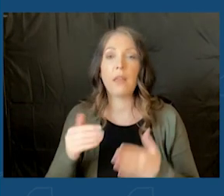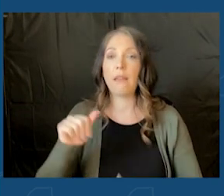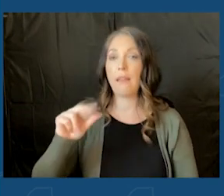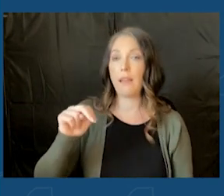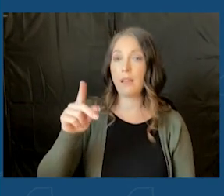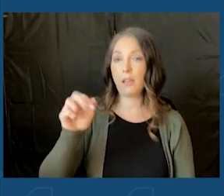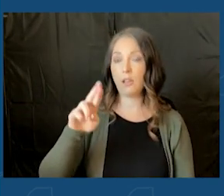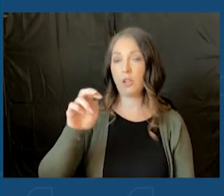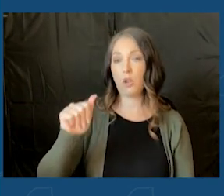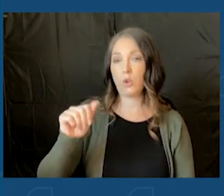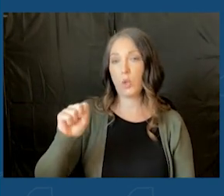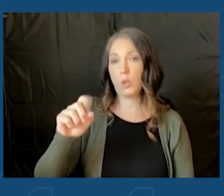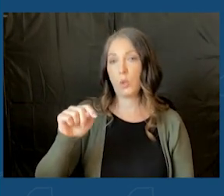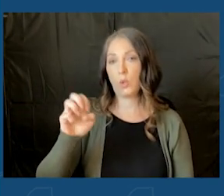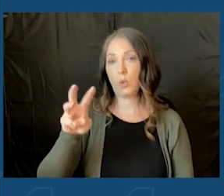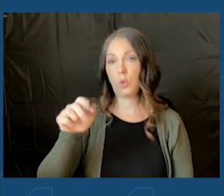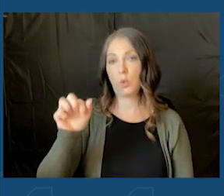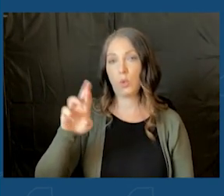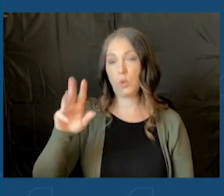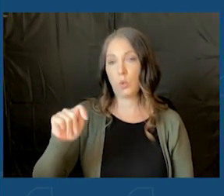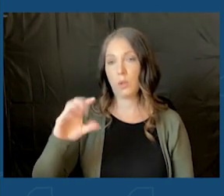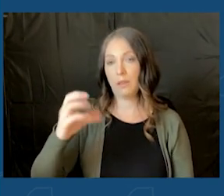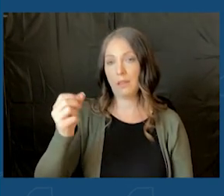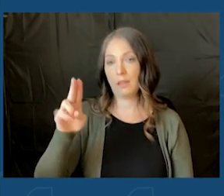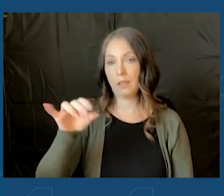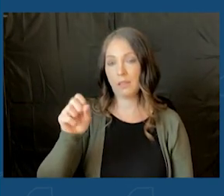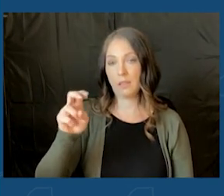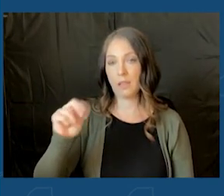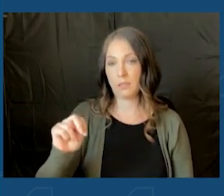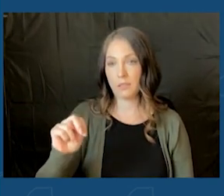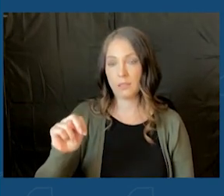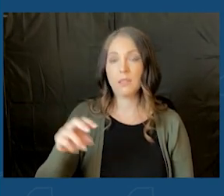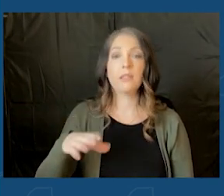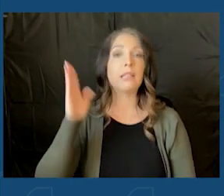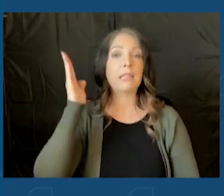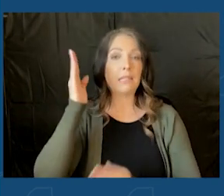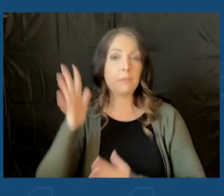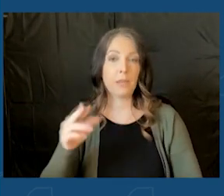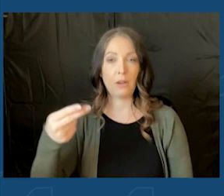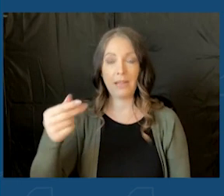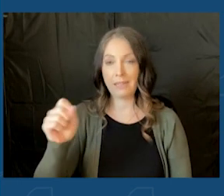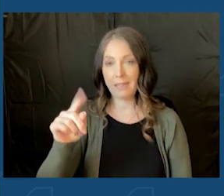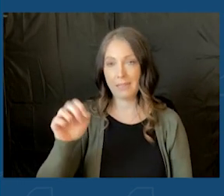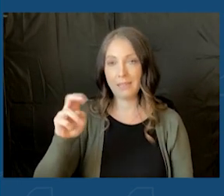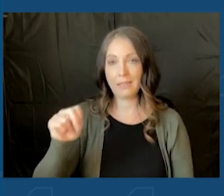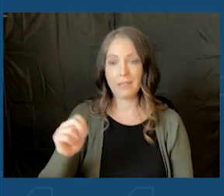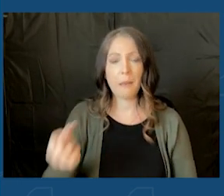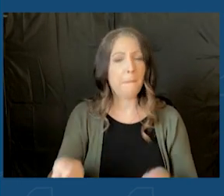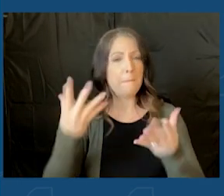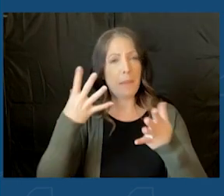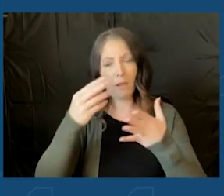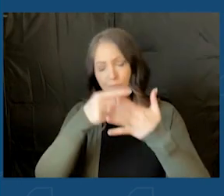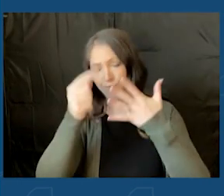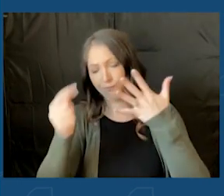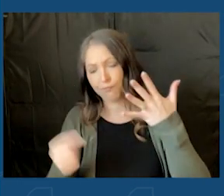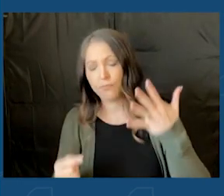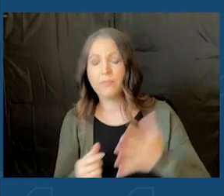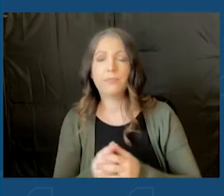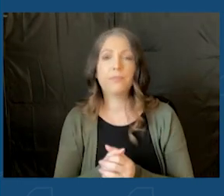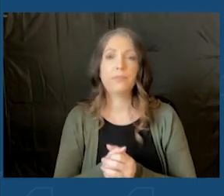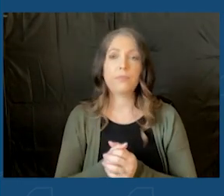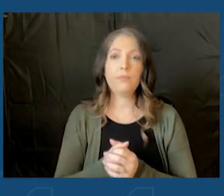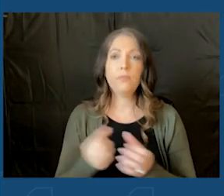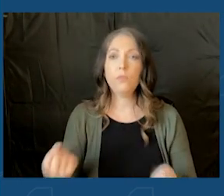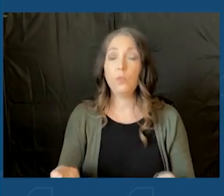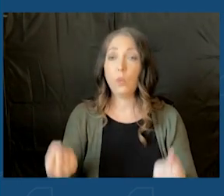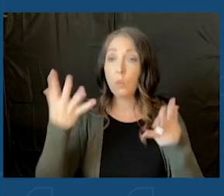Speaker Hasty, and many of my colleagues in the state Senate and Assembly, too many of whom are sexual abuse